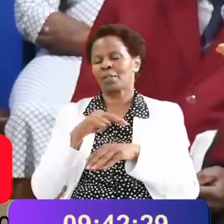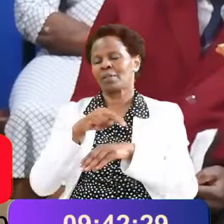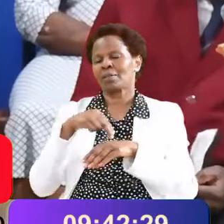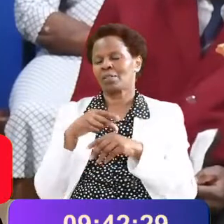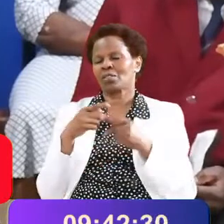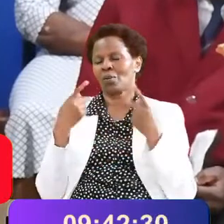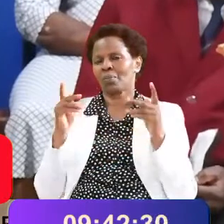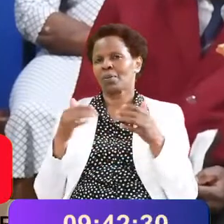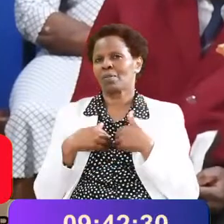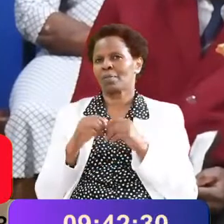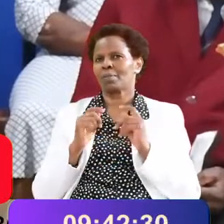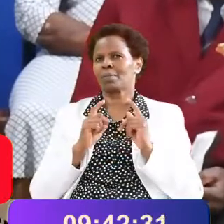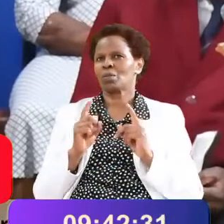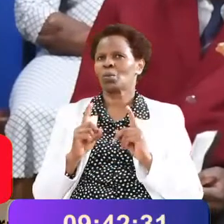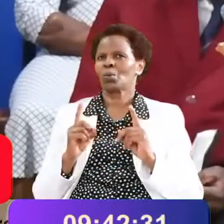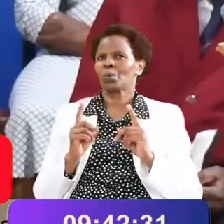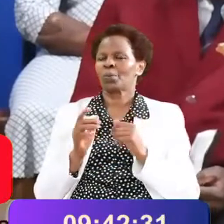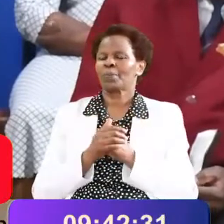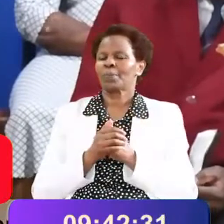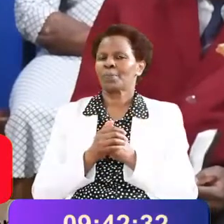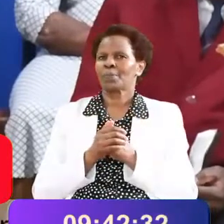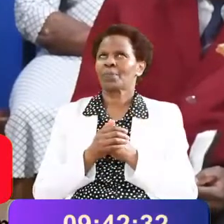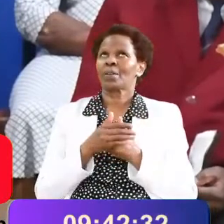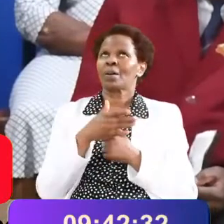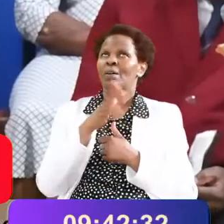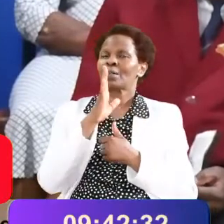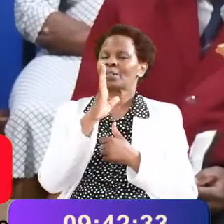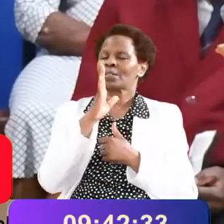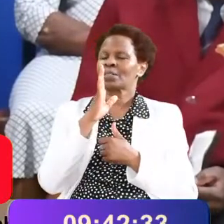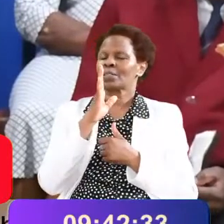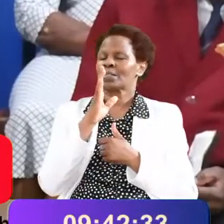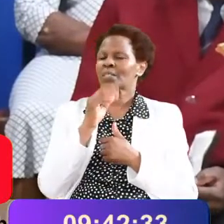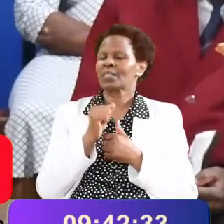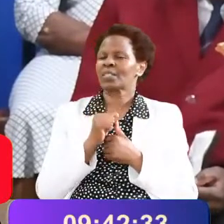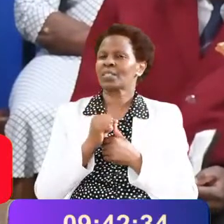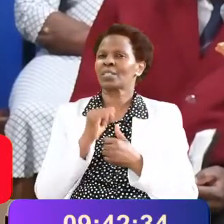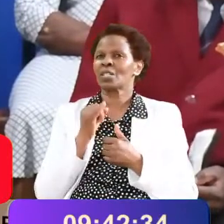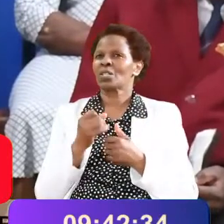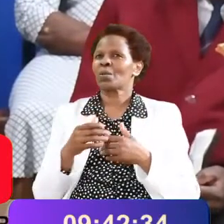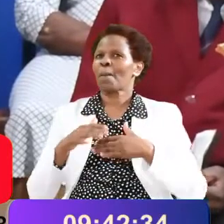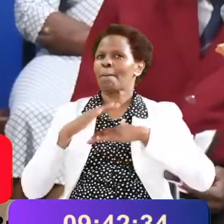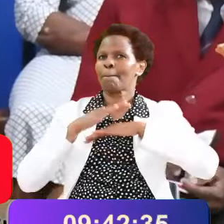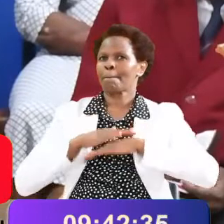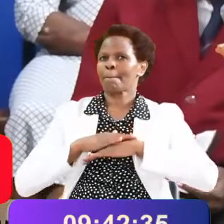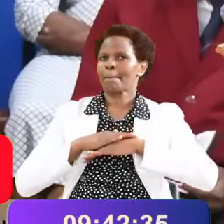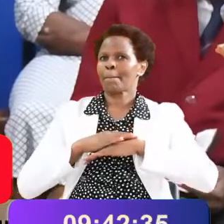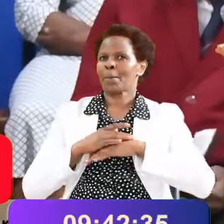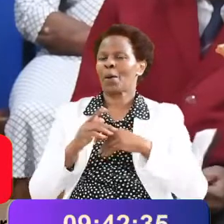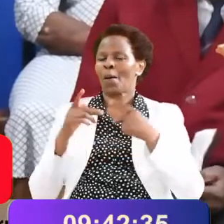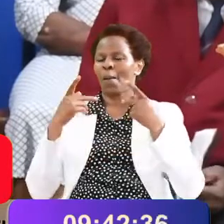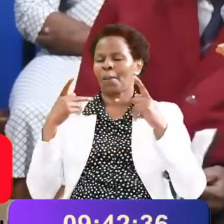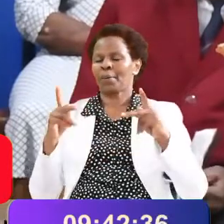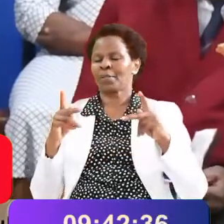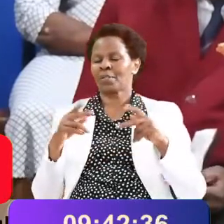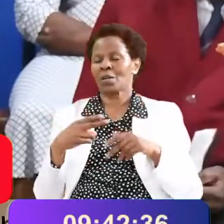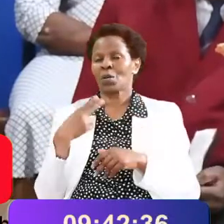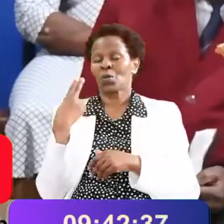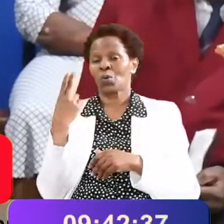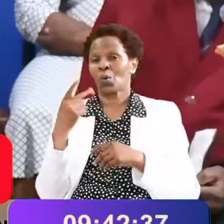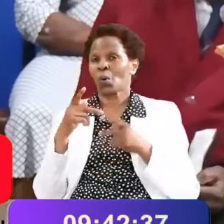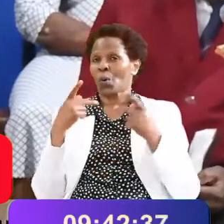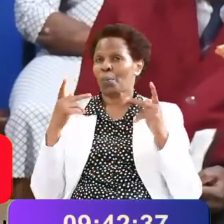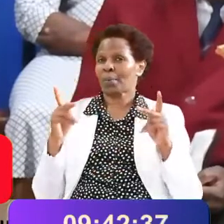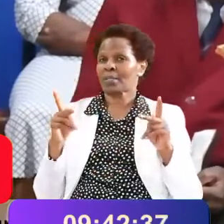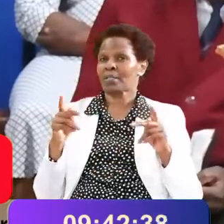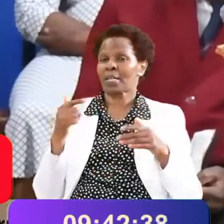God is telling us that godliness and contentment builds reconciliation and peace, It is the two types of peace, internal